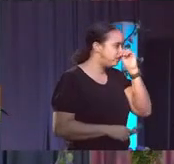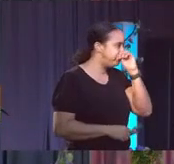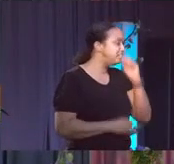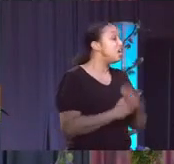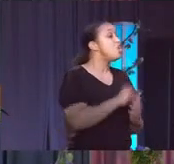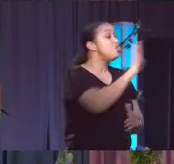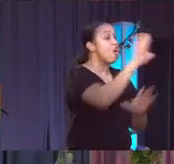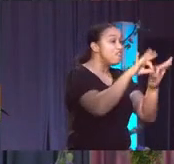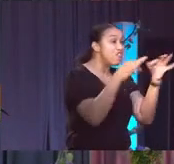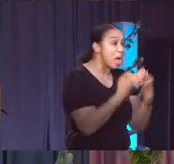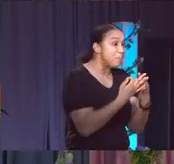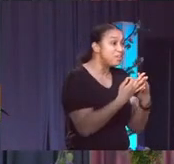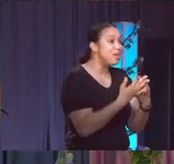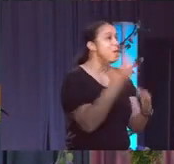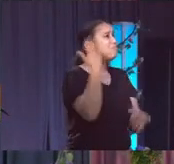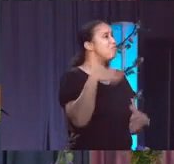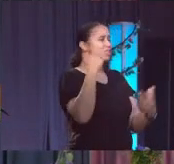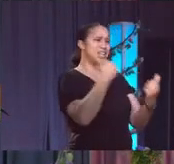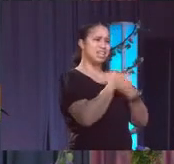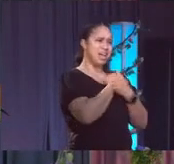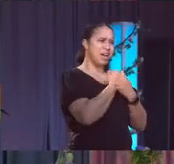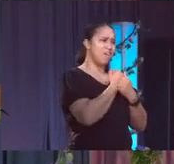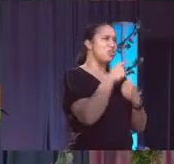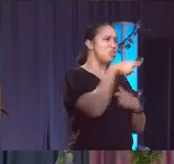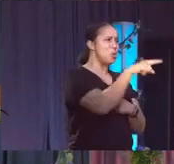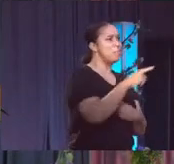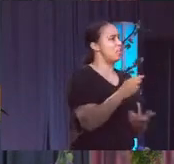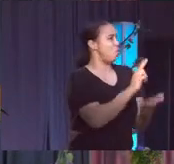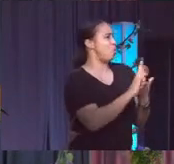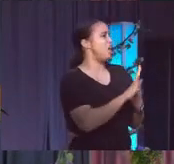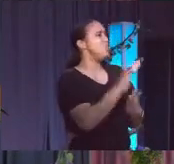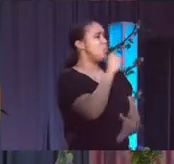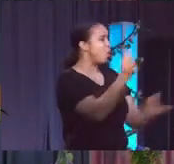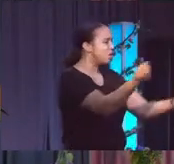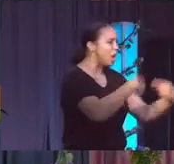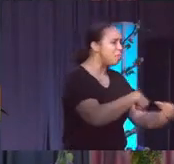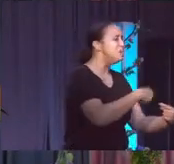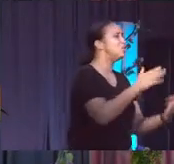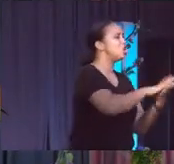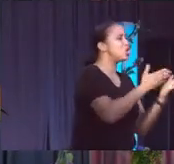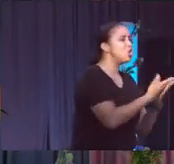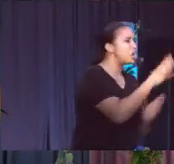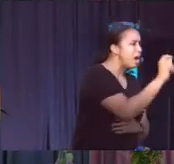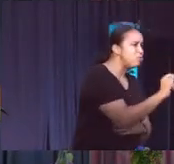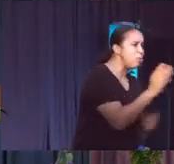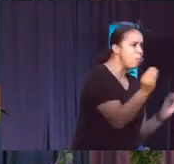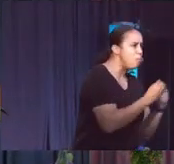Your family used to love when you come around, but then you got so holy, you don't even come to the family cookouts no more.